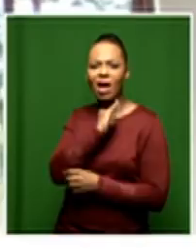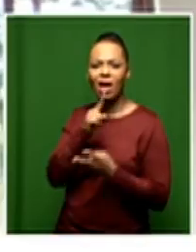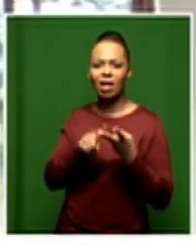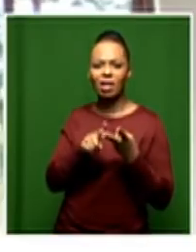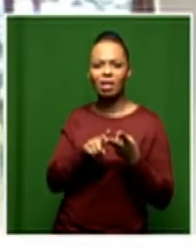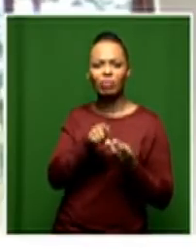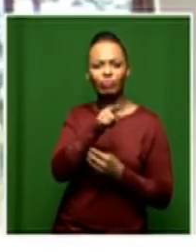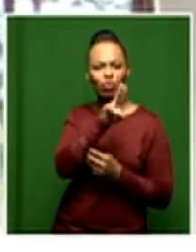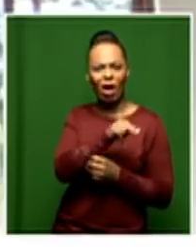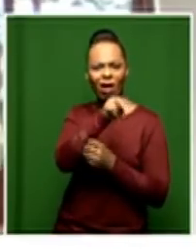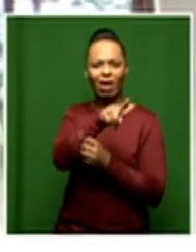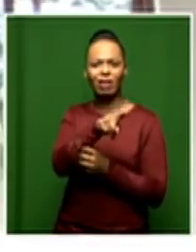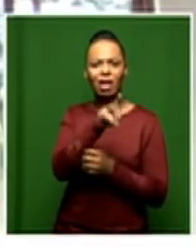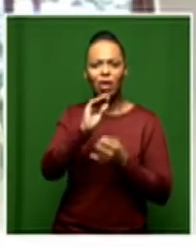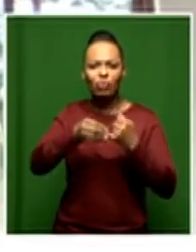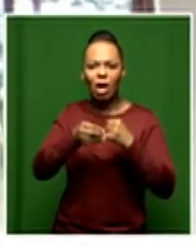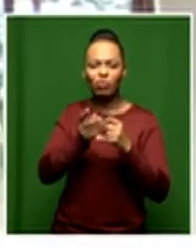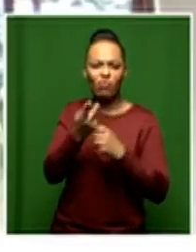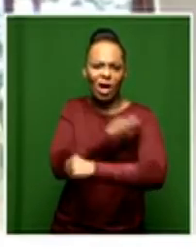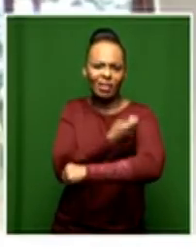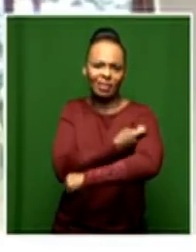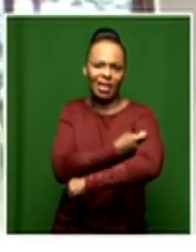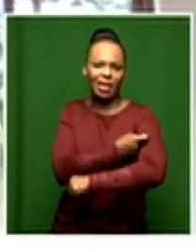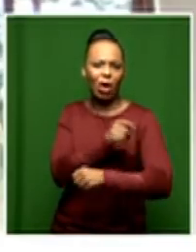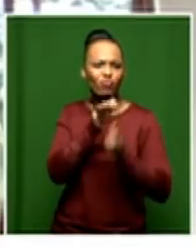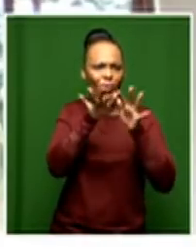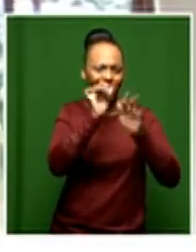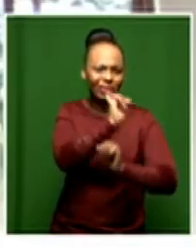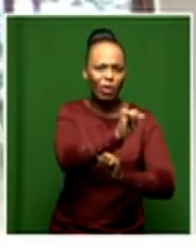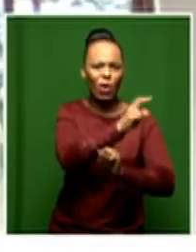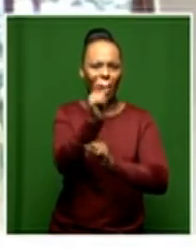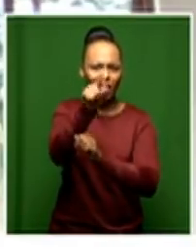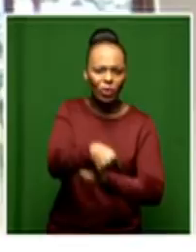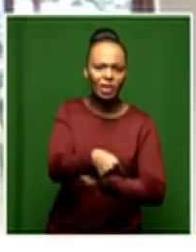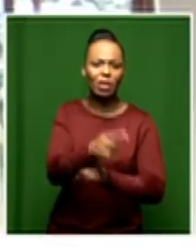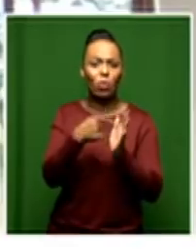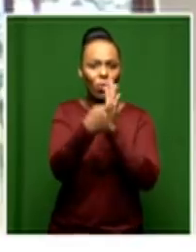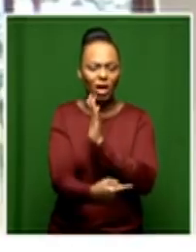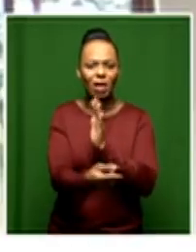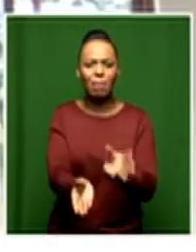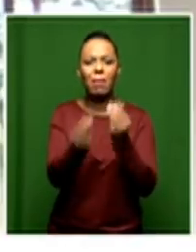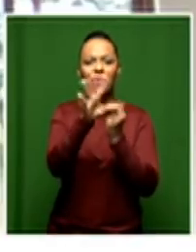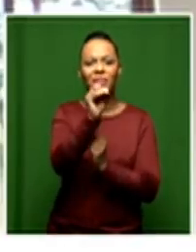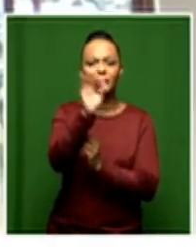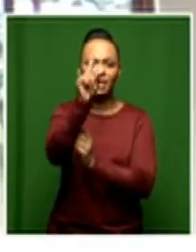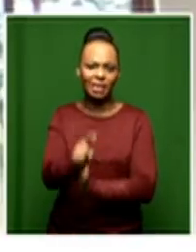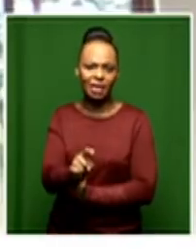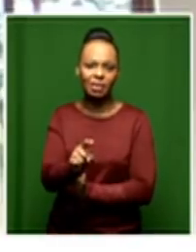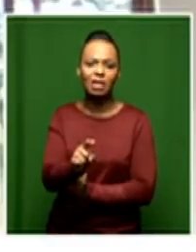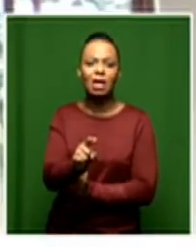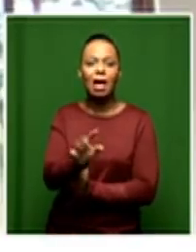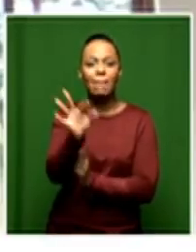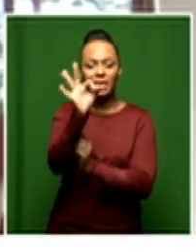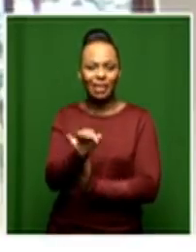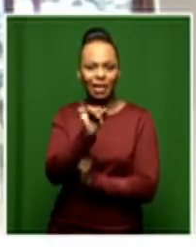Emirates, to vaccinate close to 100% of the population. This week, the UK passed 50% of the adult